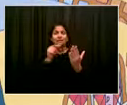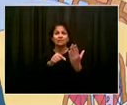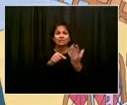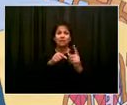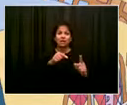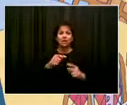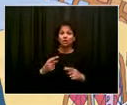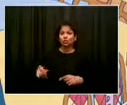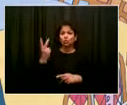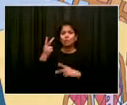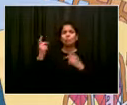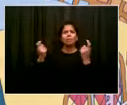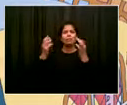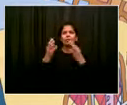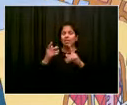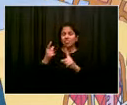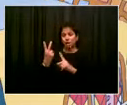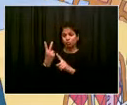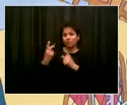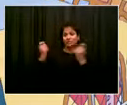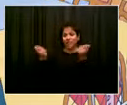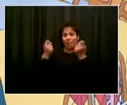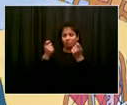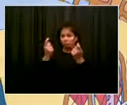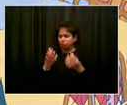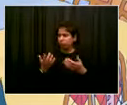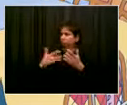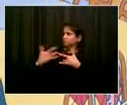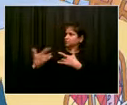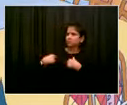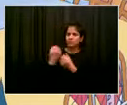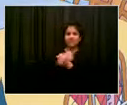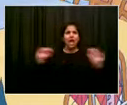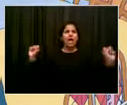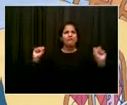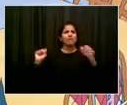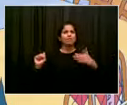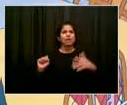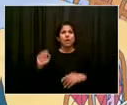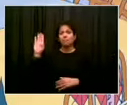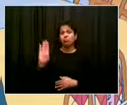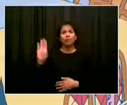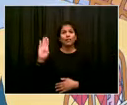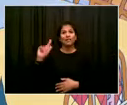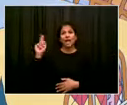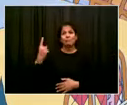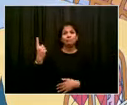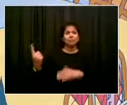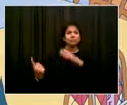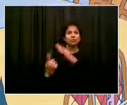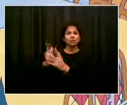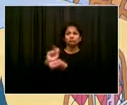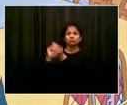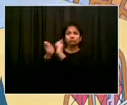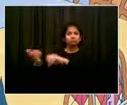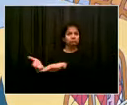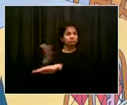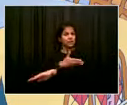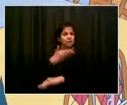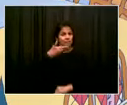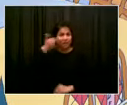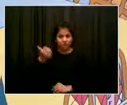many, many years. Something's happening in Brooklyn, and everyone here has been a part of it, and so many other good men and women in